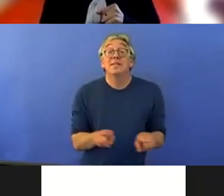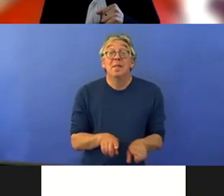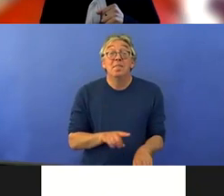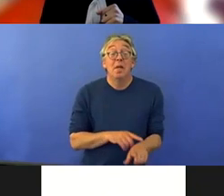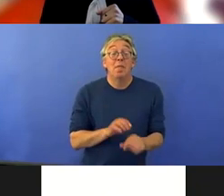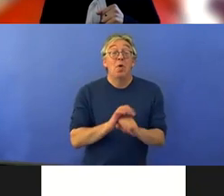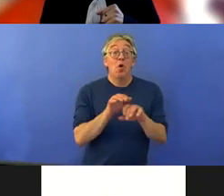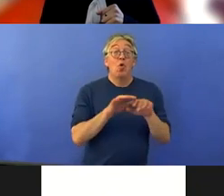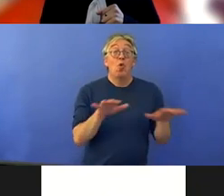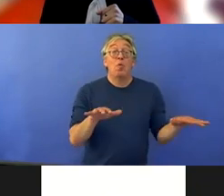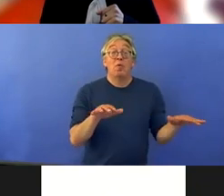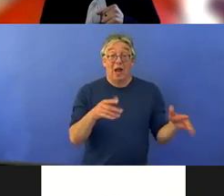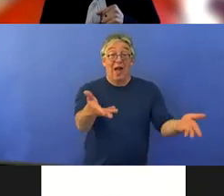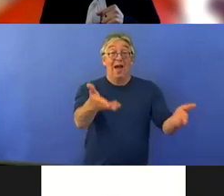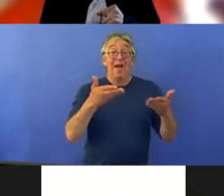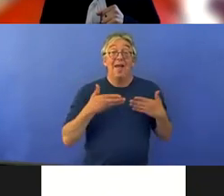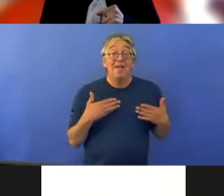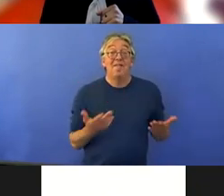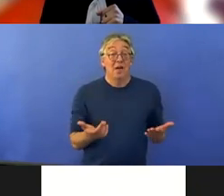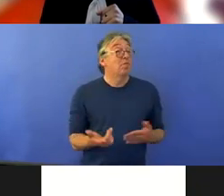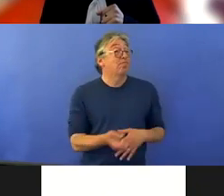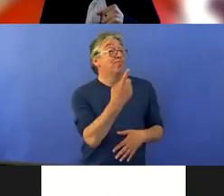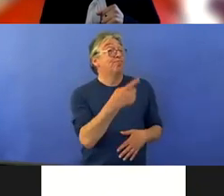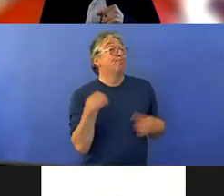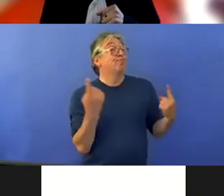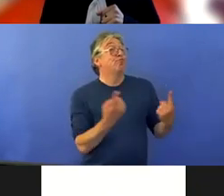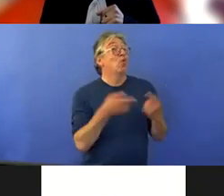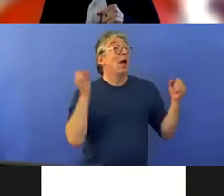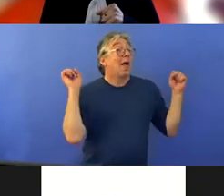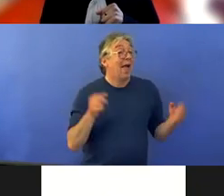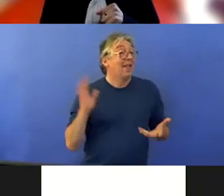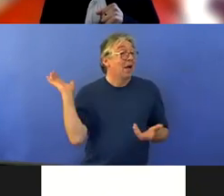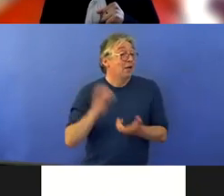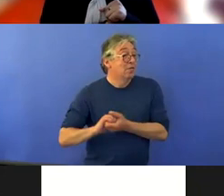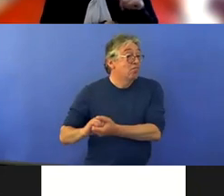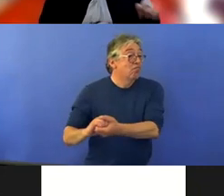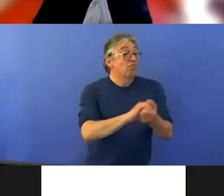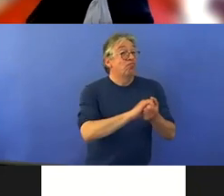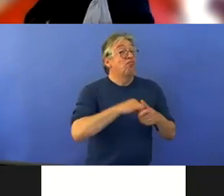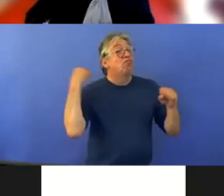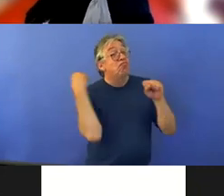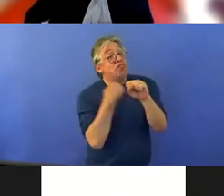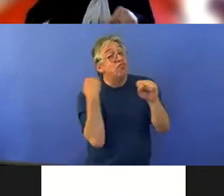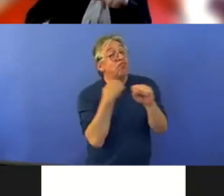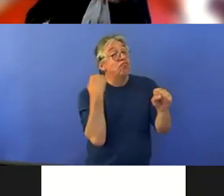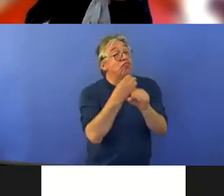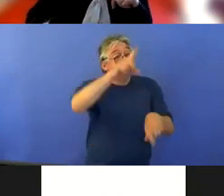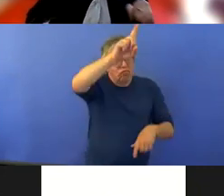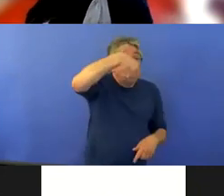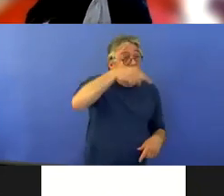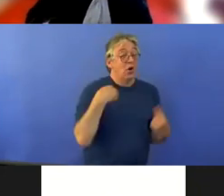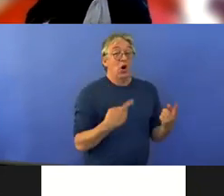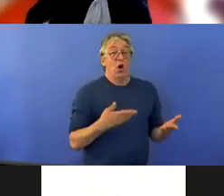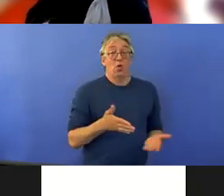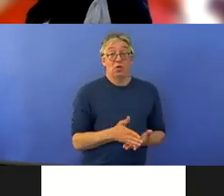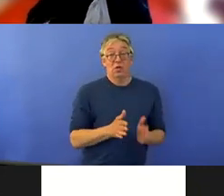our rights and really fight for what we deserve. Así es que sigamos trabajando. So let's keep